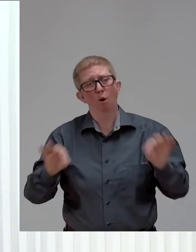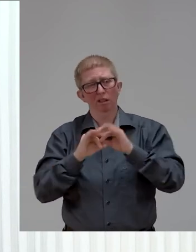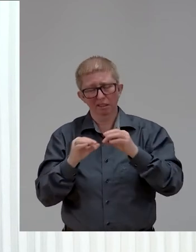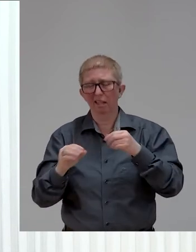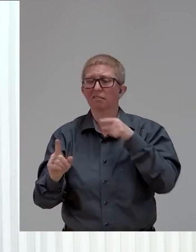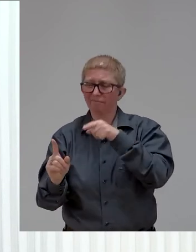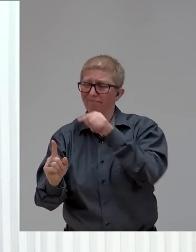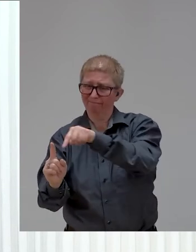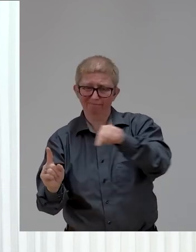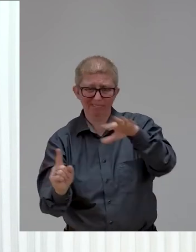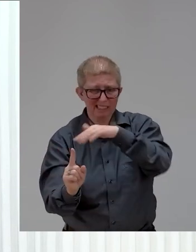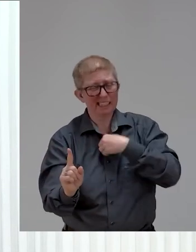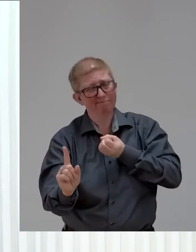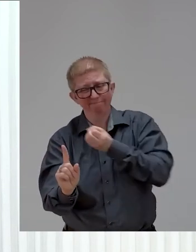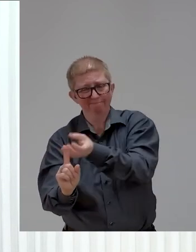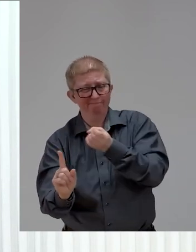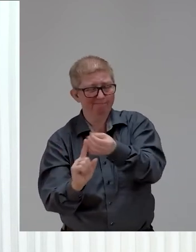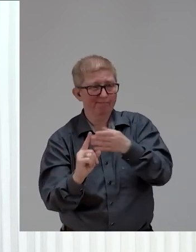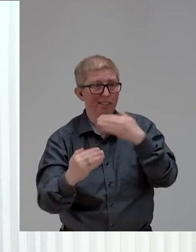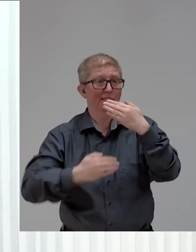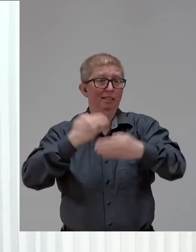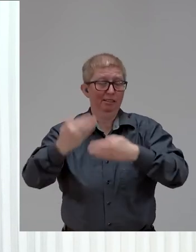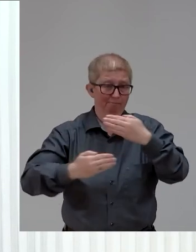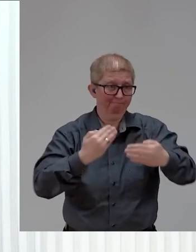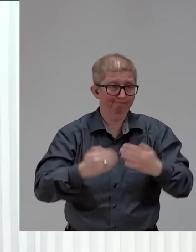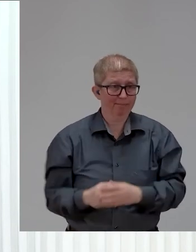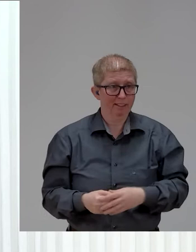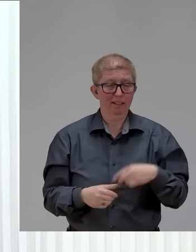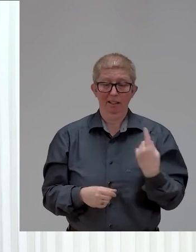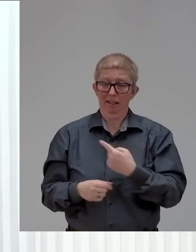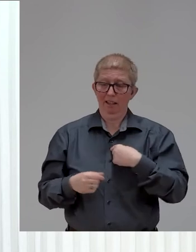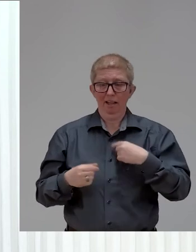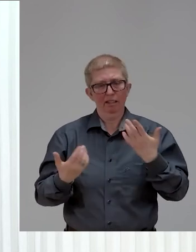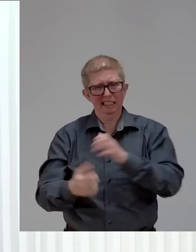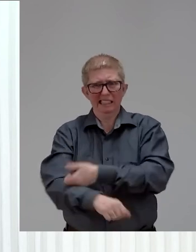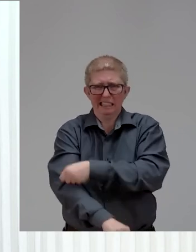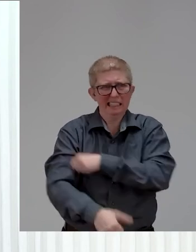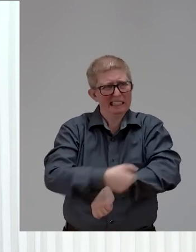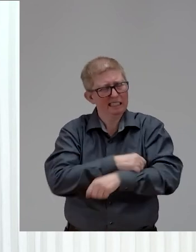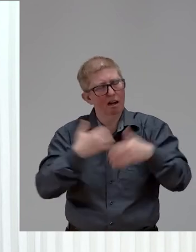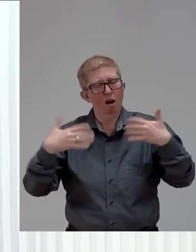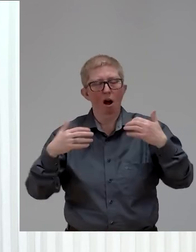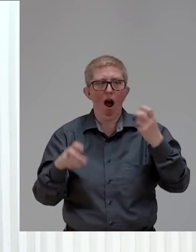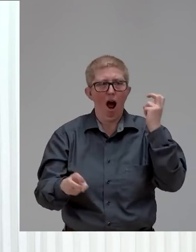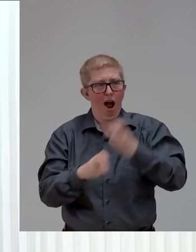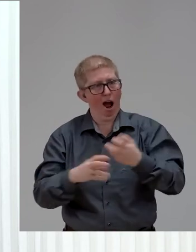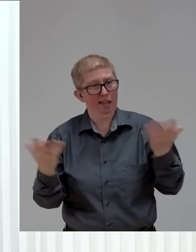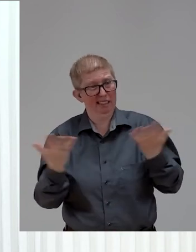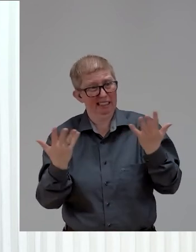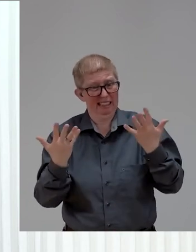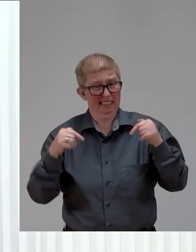our efforts and the work of this conference are now more important than ever. The COVID-19 crisis has driven up to